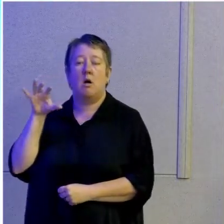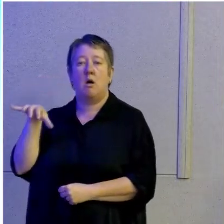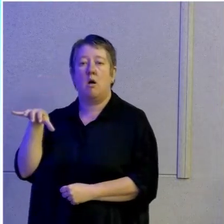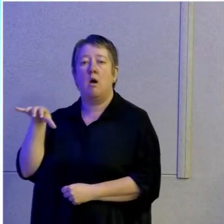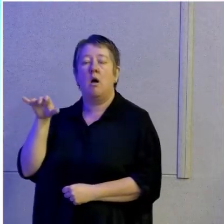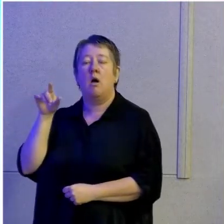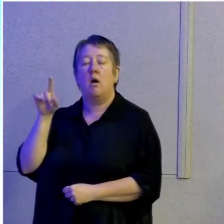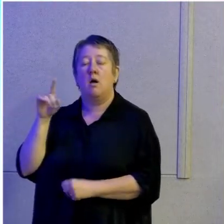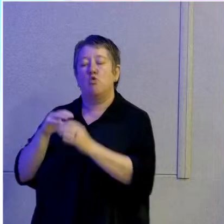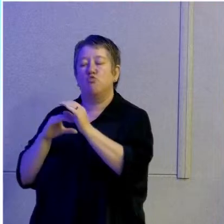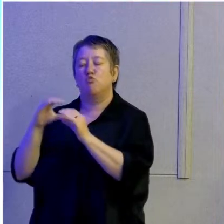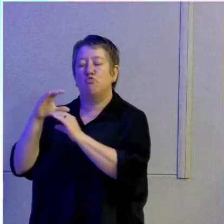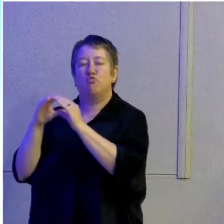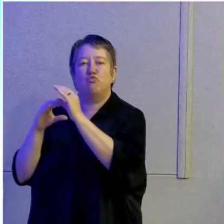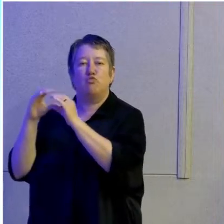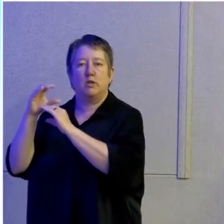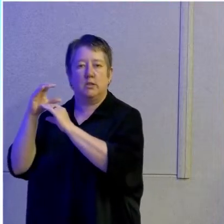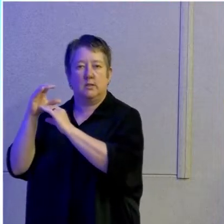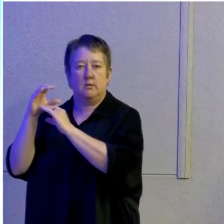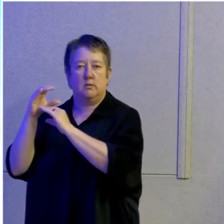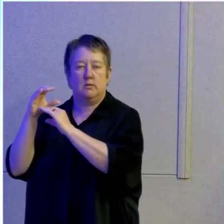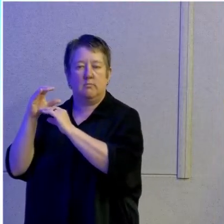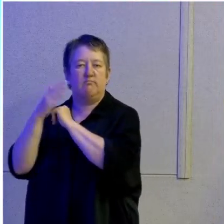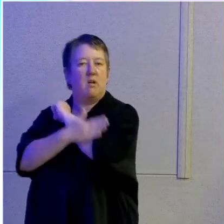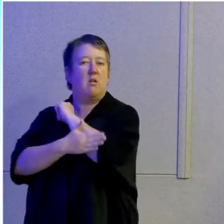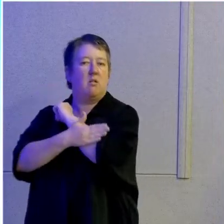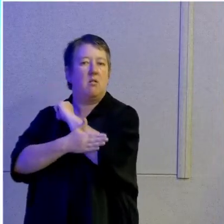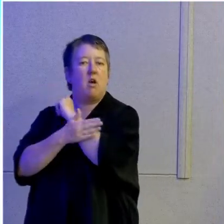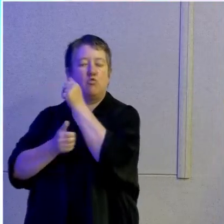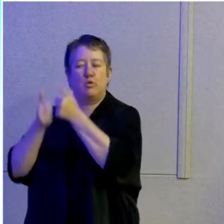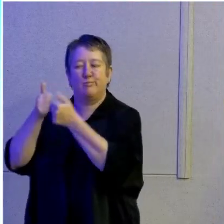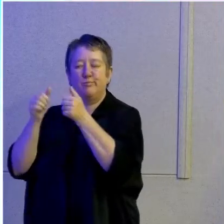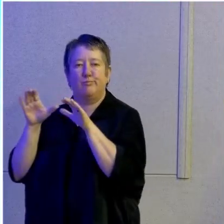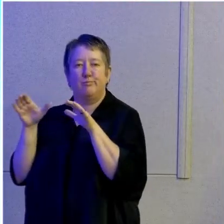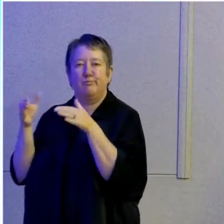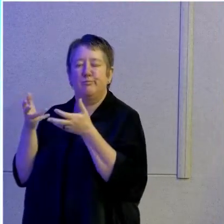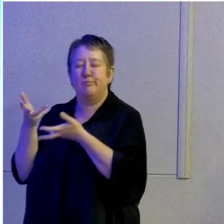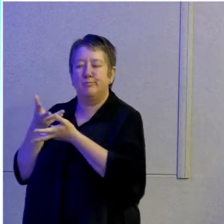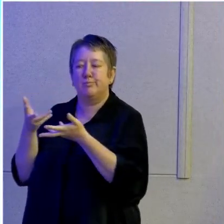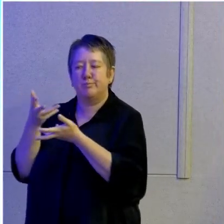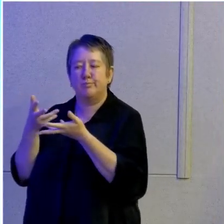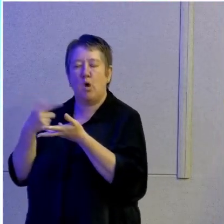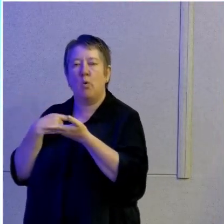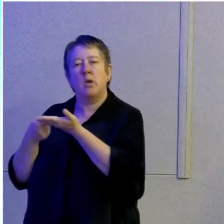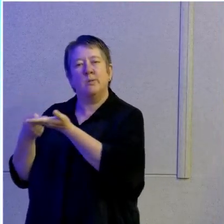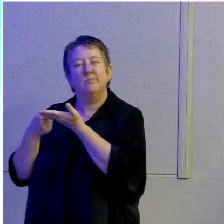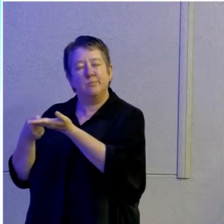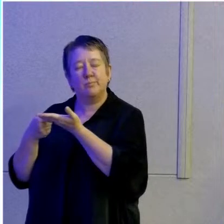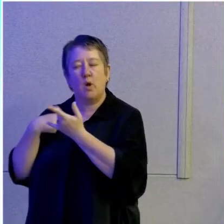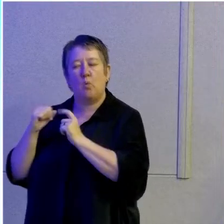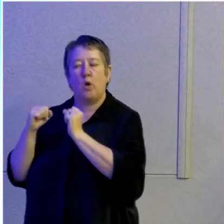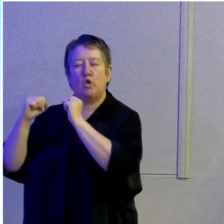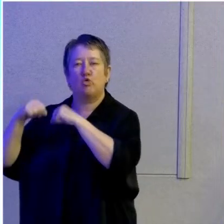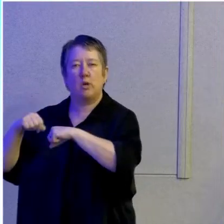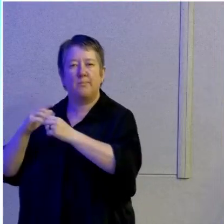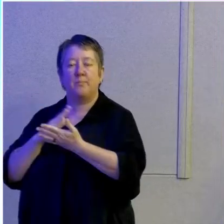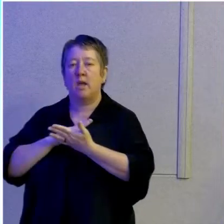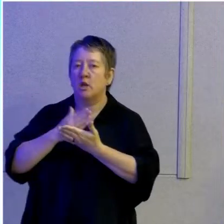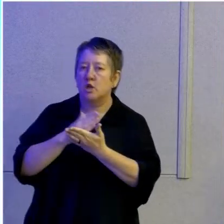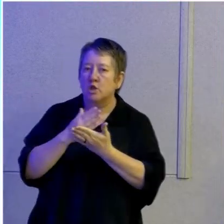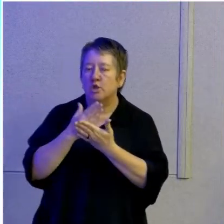as BRICS countries that a shared approach, including cost in